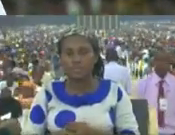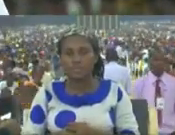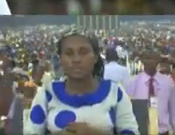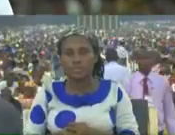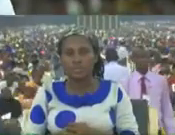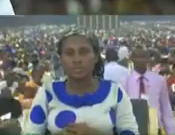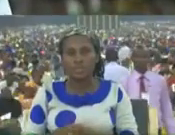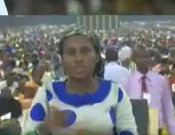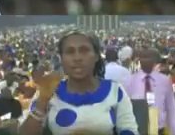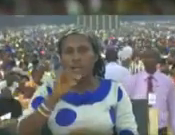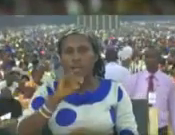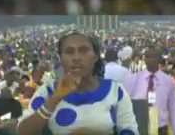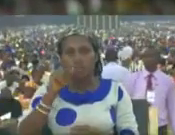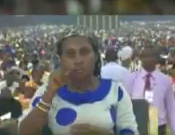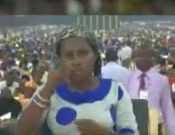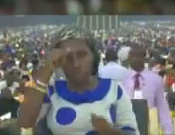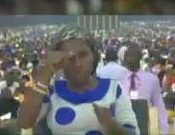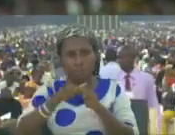You remember the story of